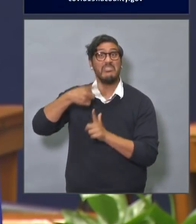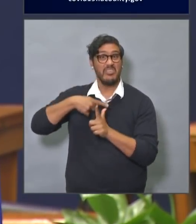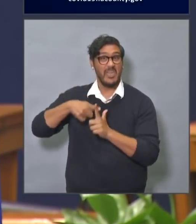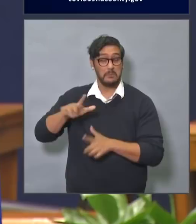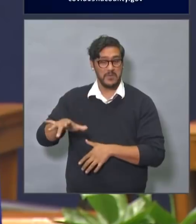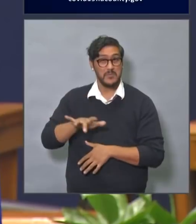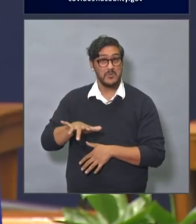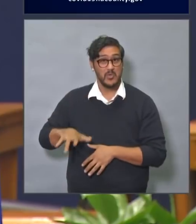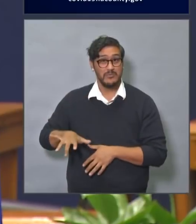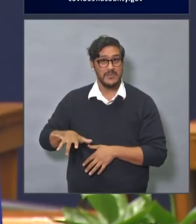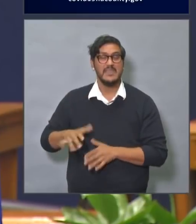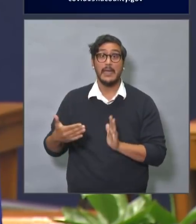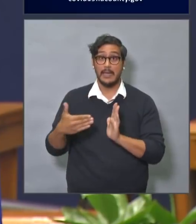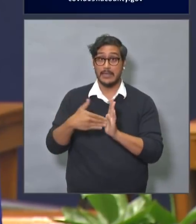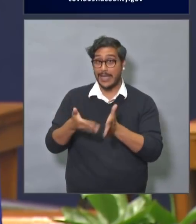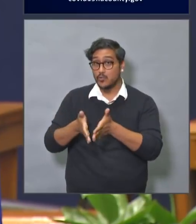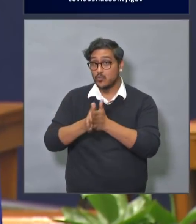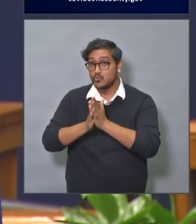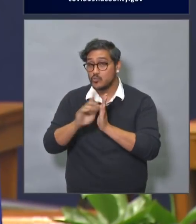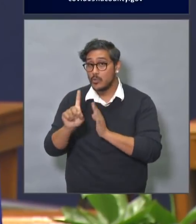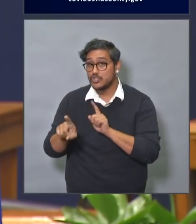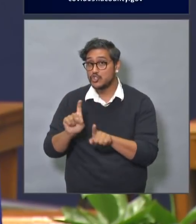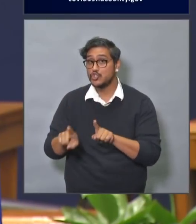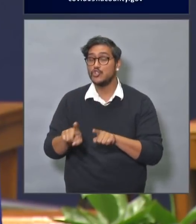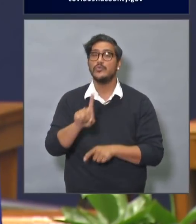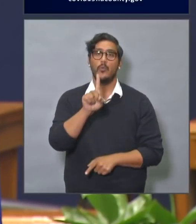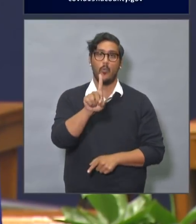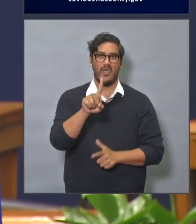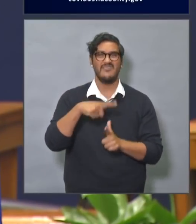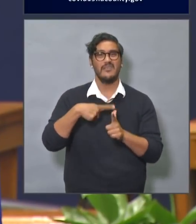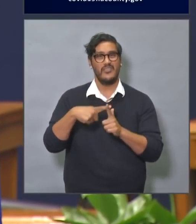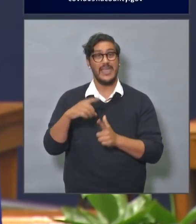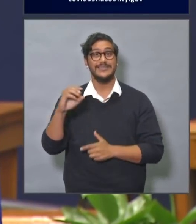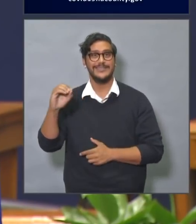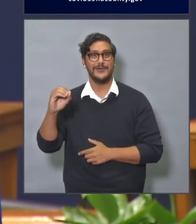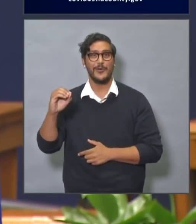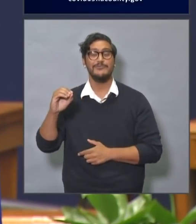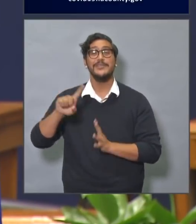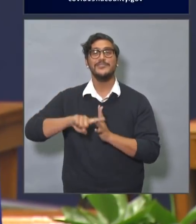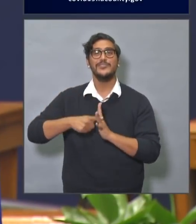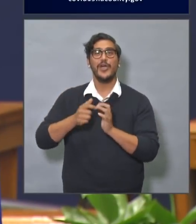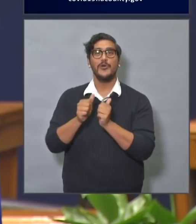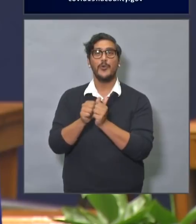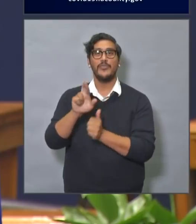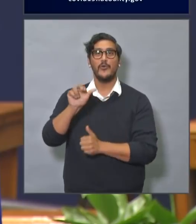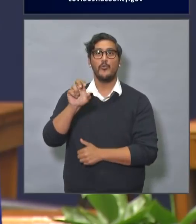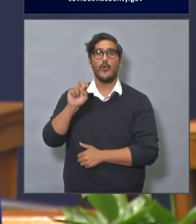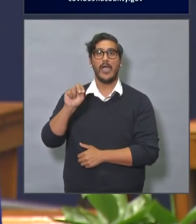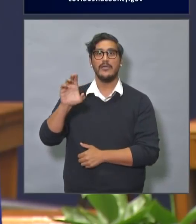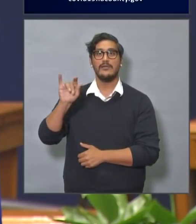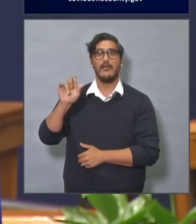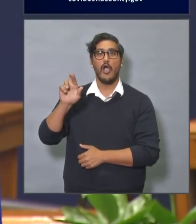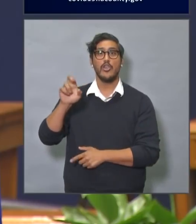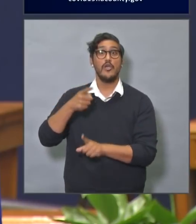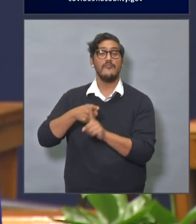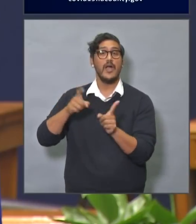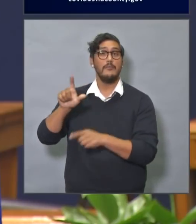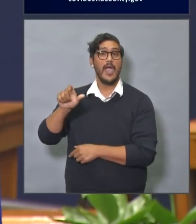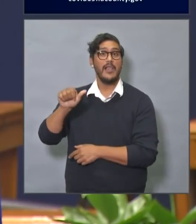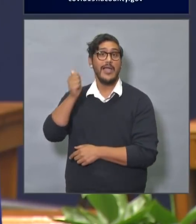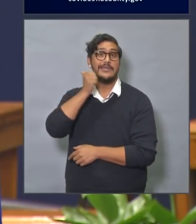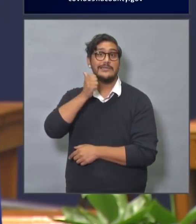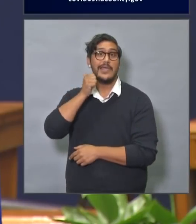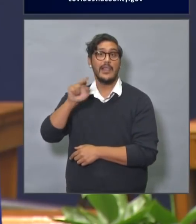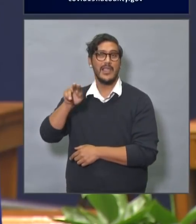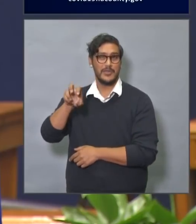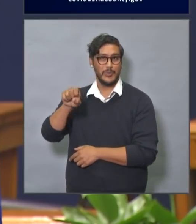question, you may press 1, then 0 at this time. We will start with the line of Ryan Carter with Los Angeles Daily News. Please go